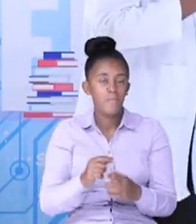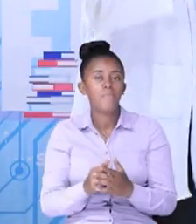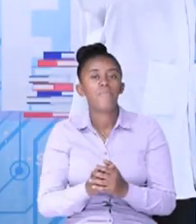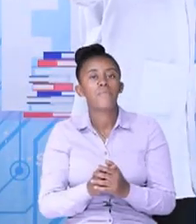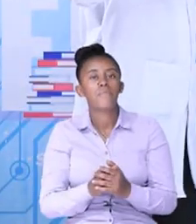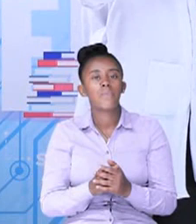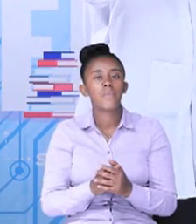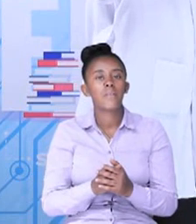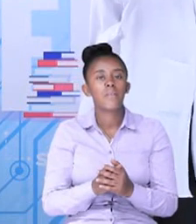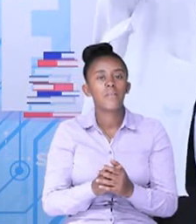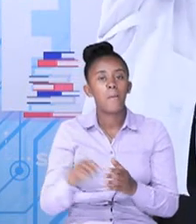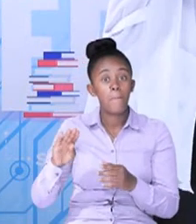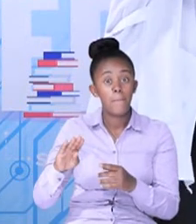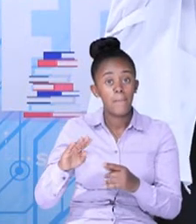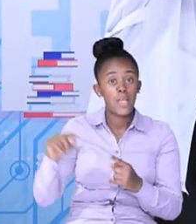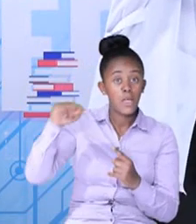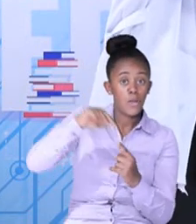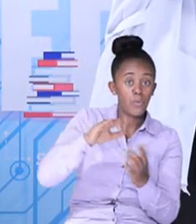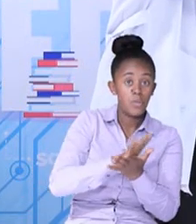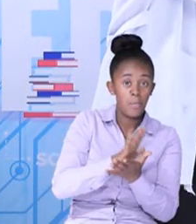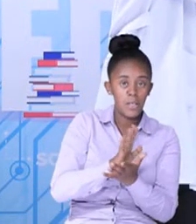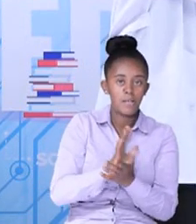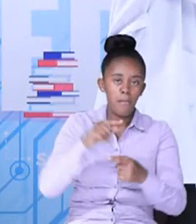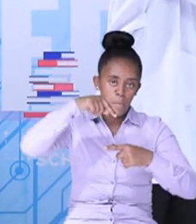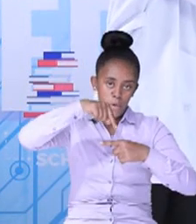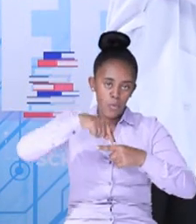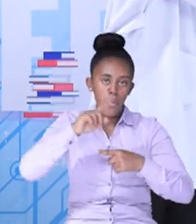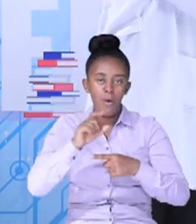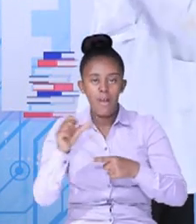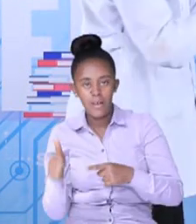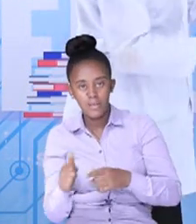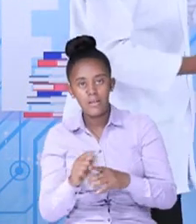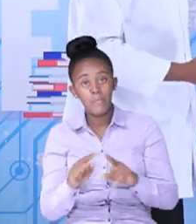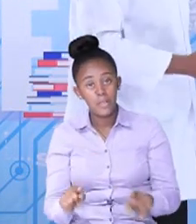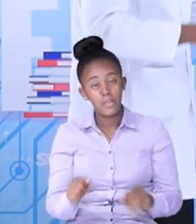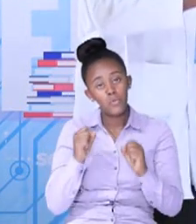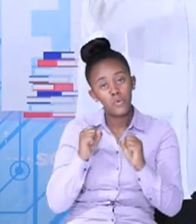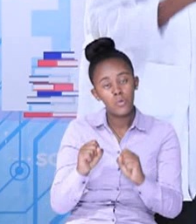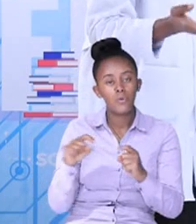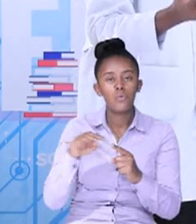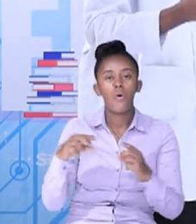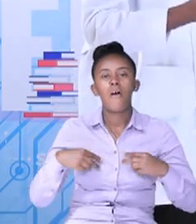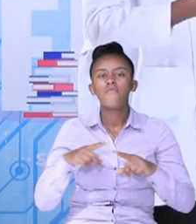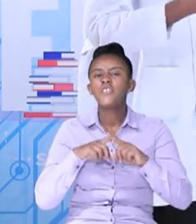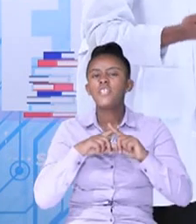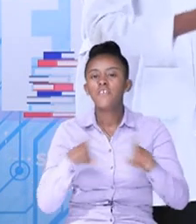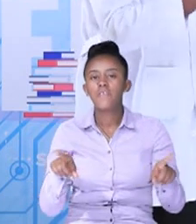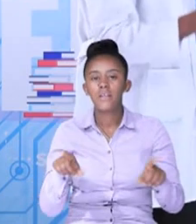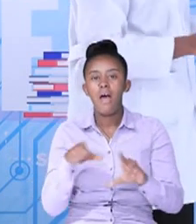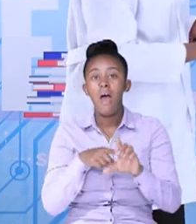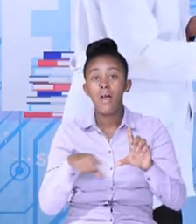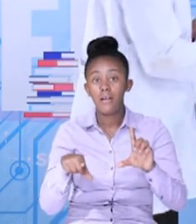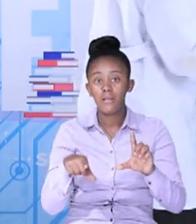direction, and the magnetic field is acting into the page. They are perpendicular to one another. But it's possible to have different